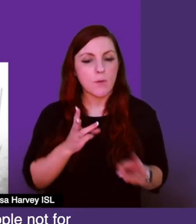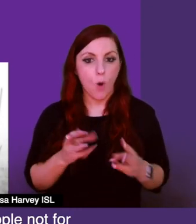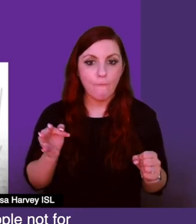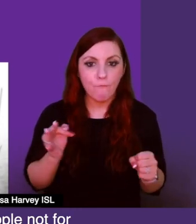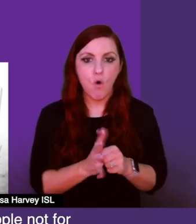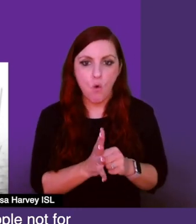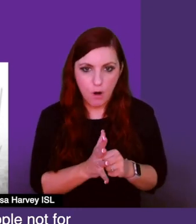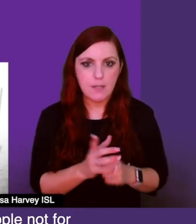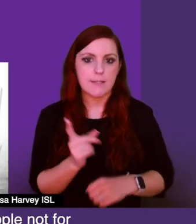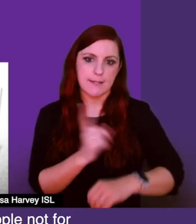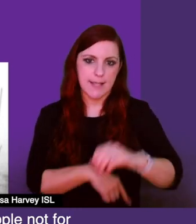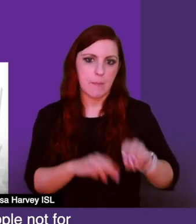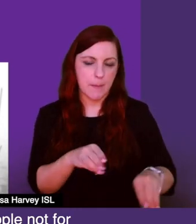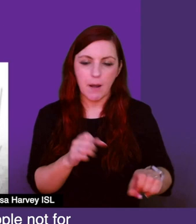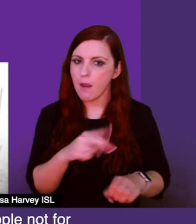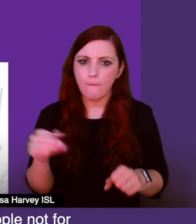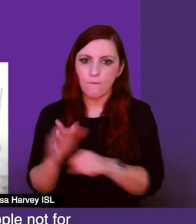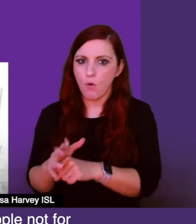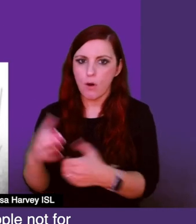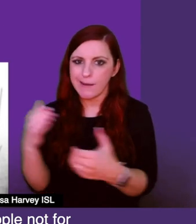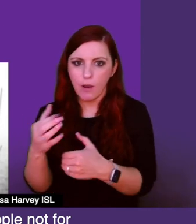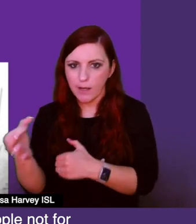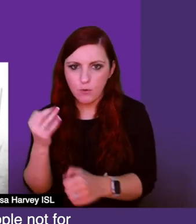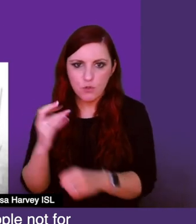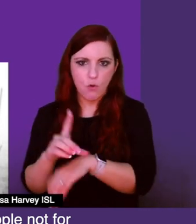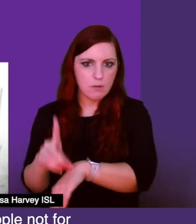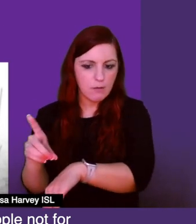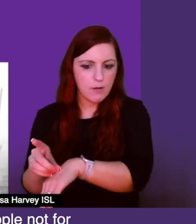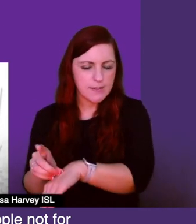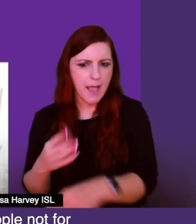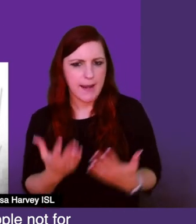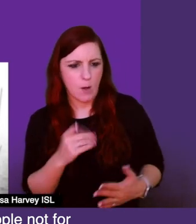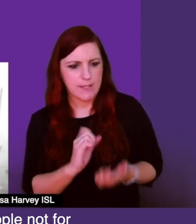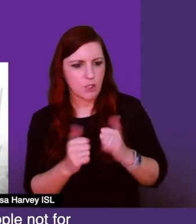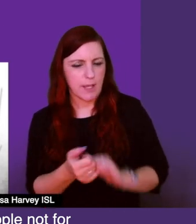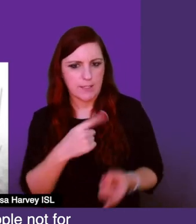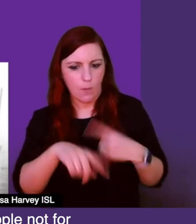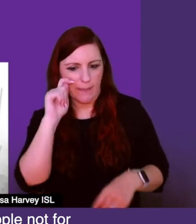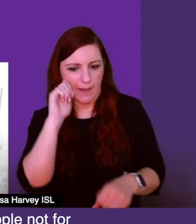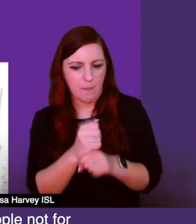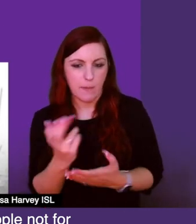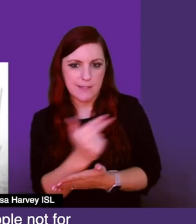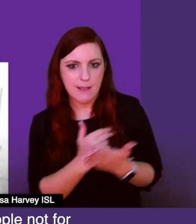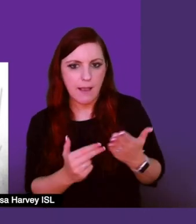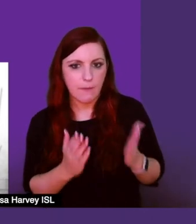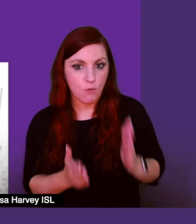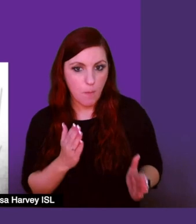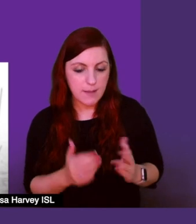work for disabled people, not for caregivers or doctors. And how does that change how we think about the